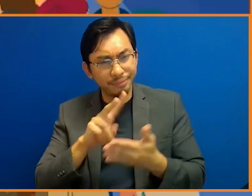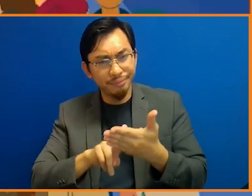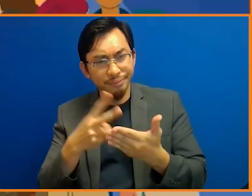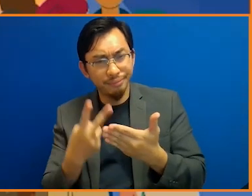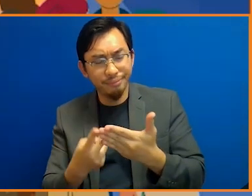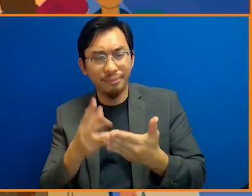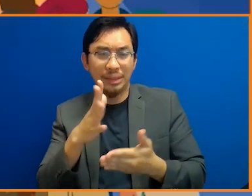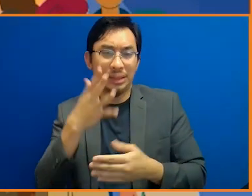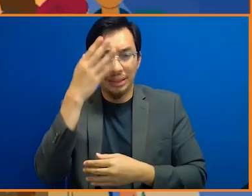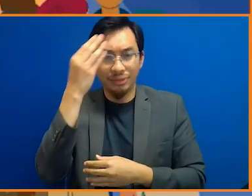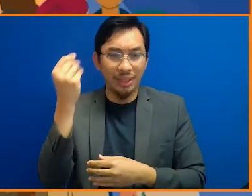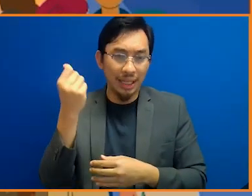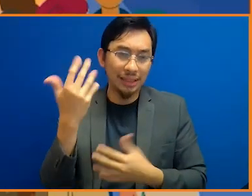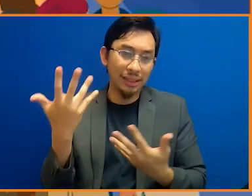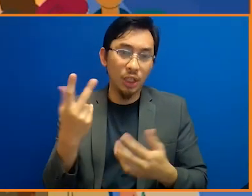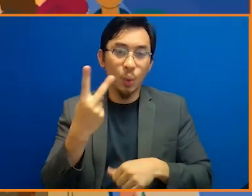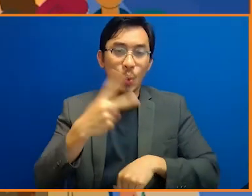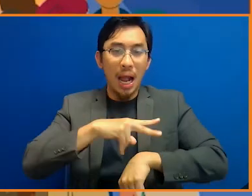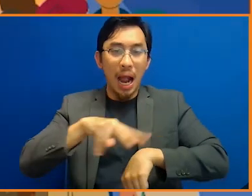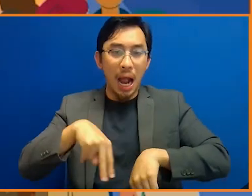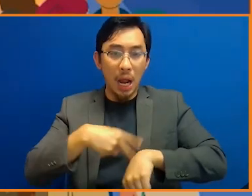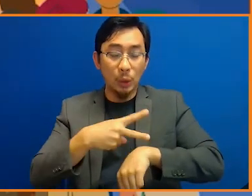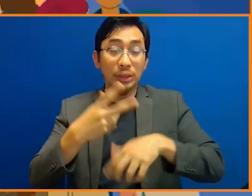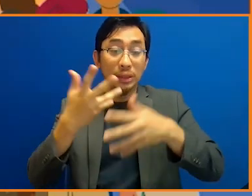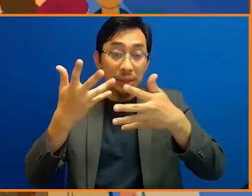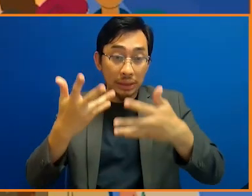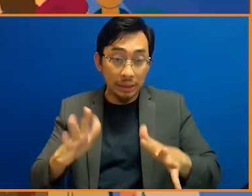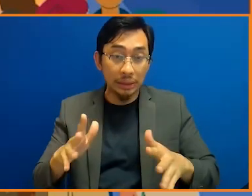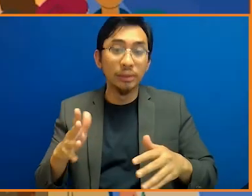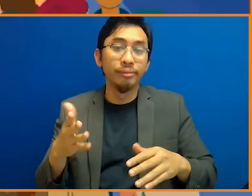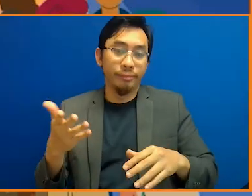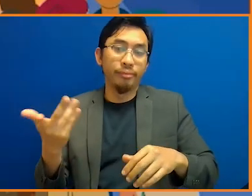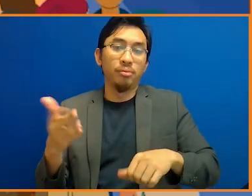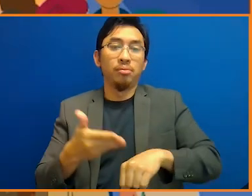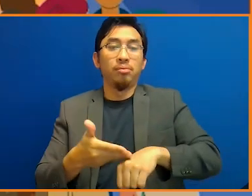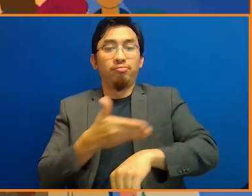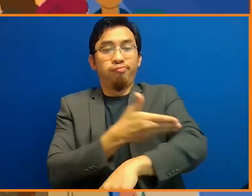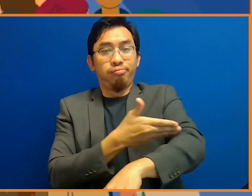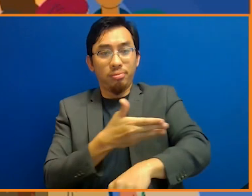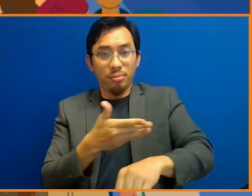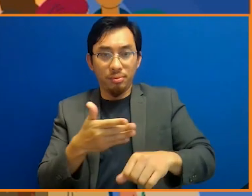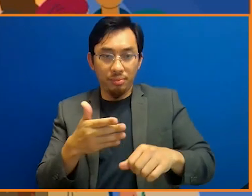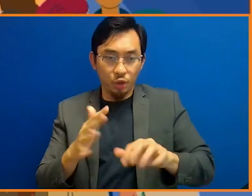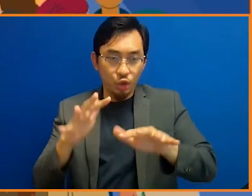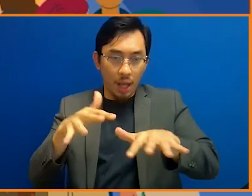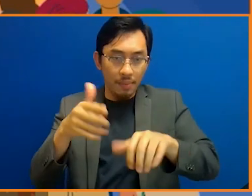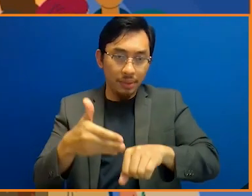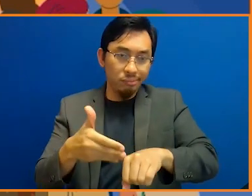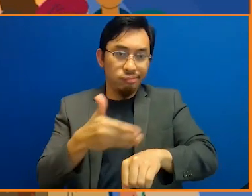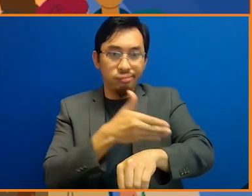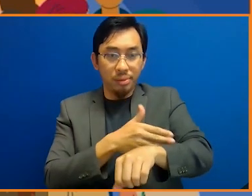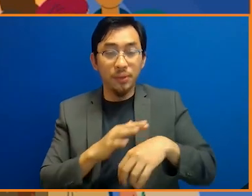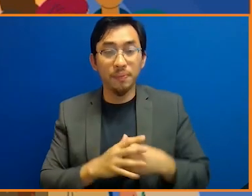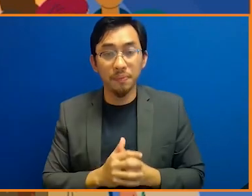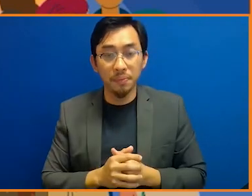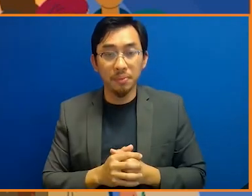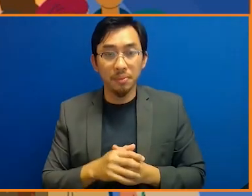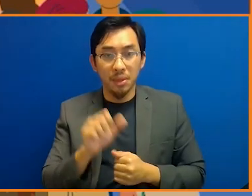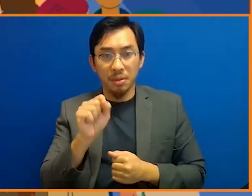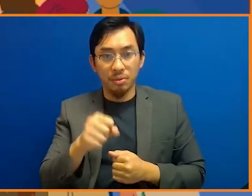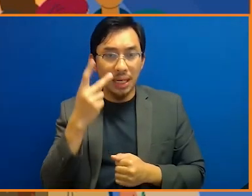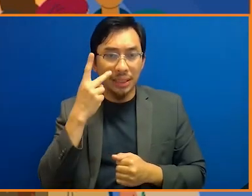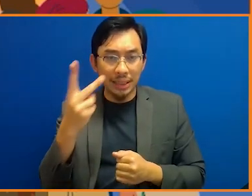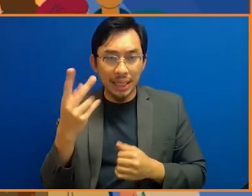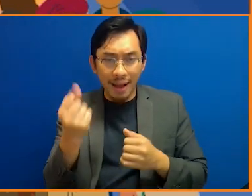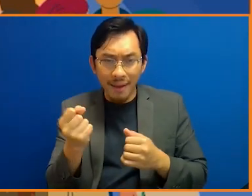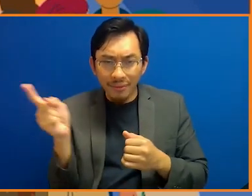translate. This one advisory, but suddenly after 2 hours they upgrade to tsunami warning, just because of